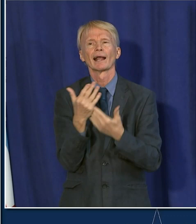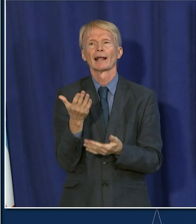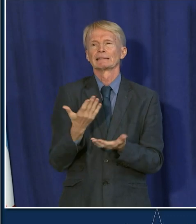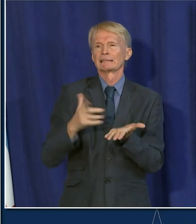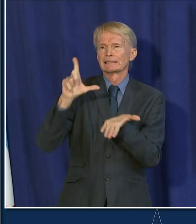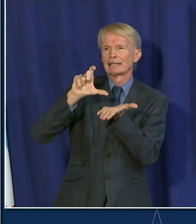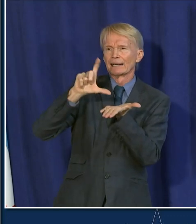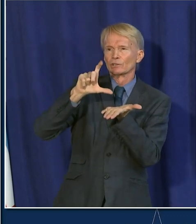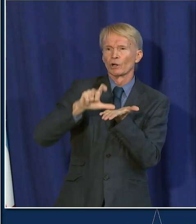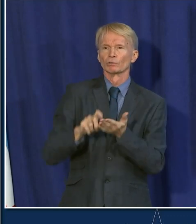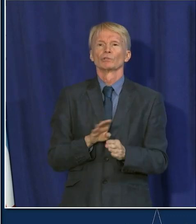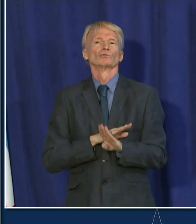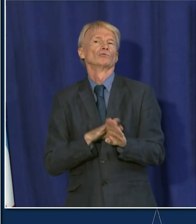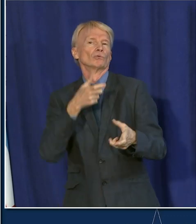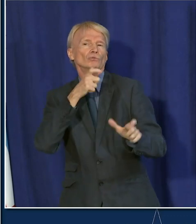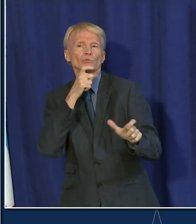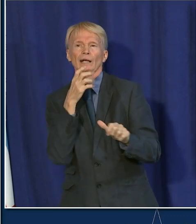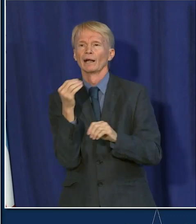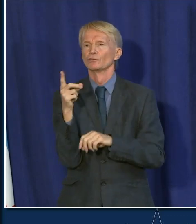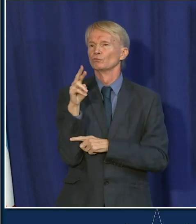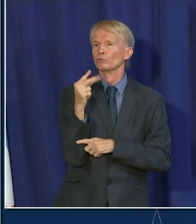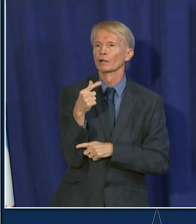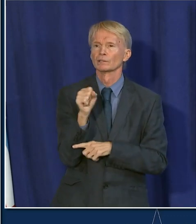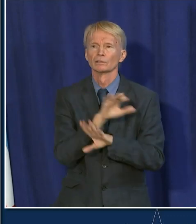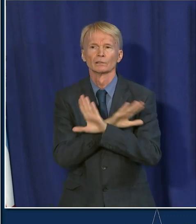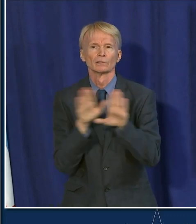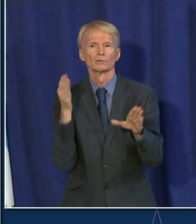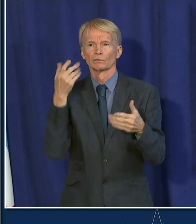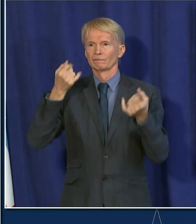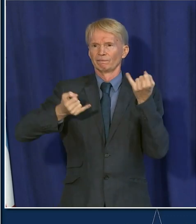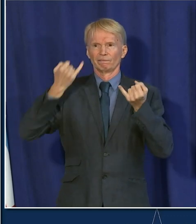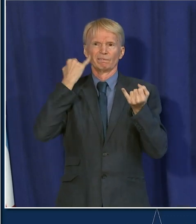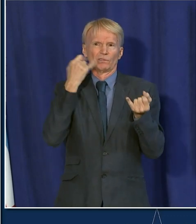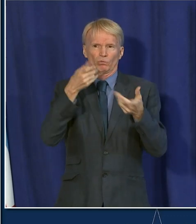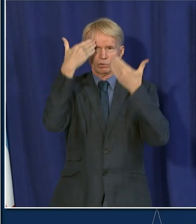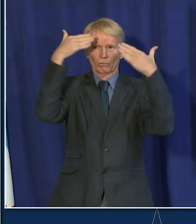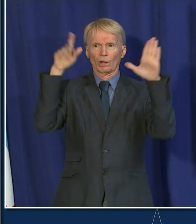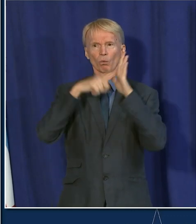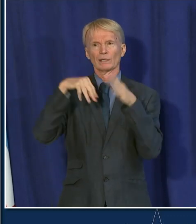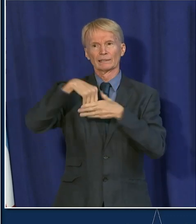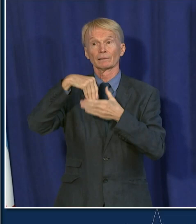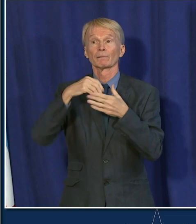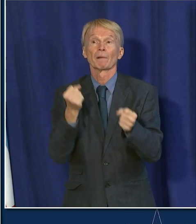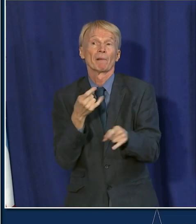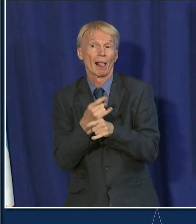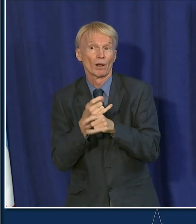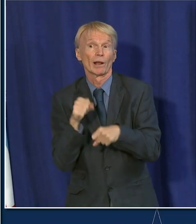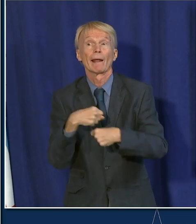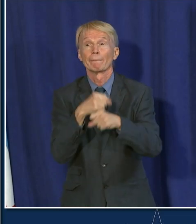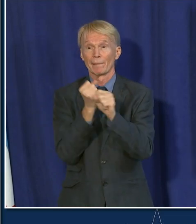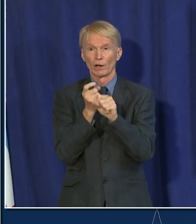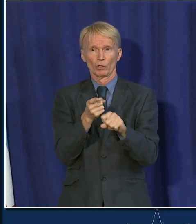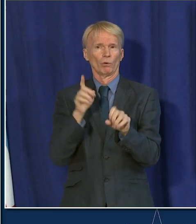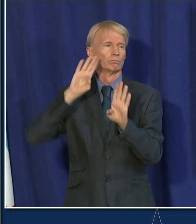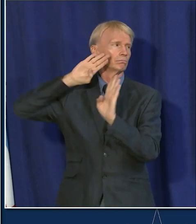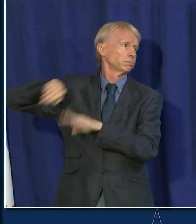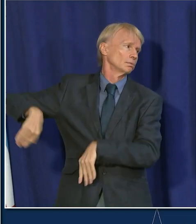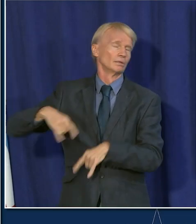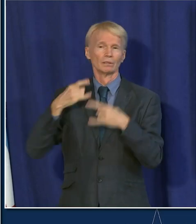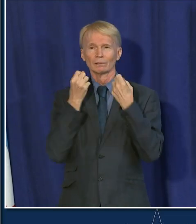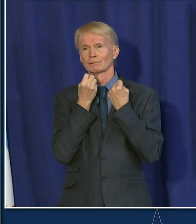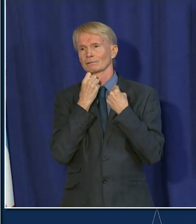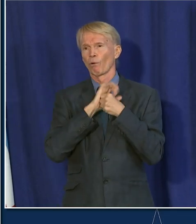consumption of substances, especially if you're not sure what they are, and consuming alcohol that can make you less likely to follow COVID measures and